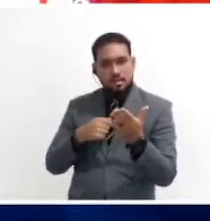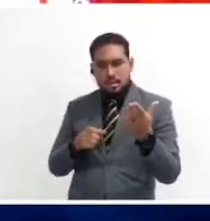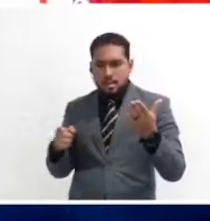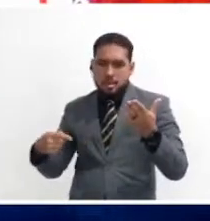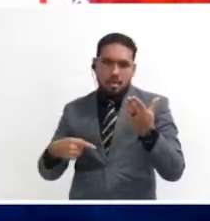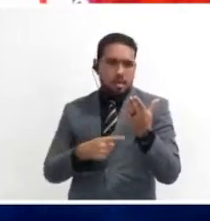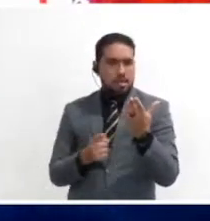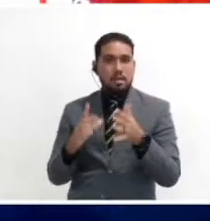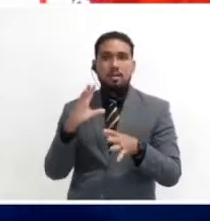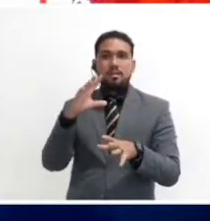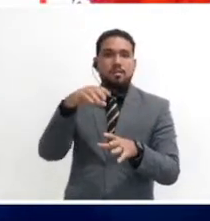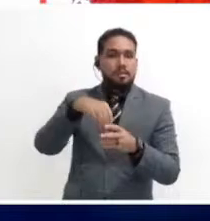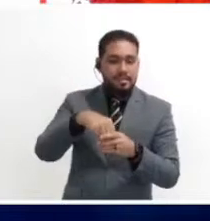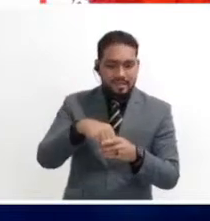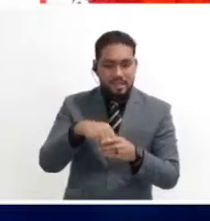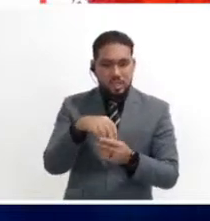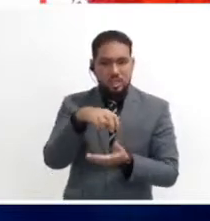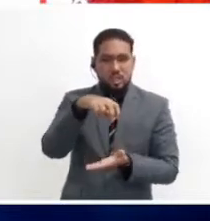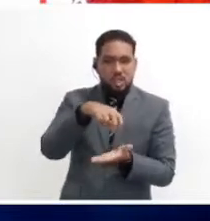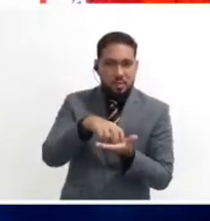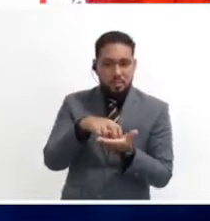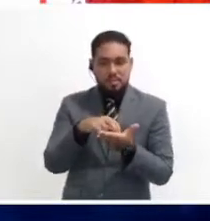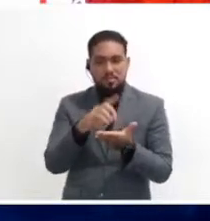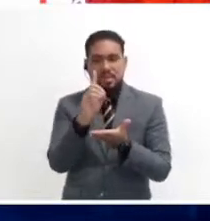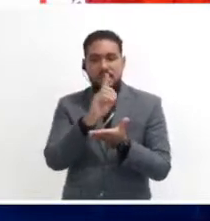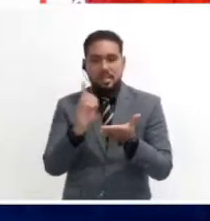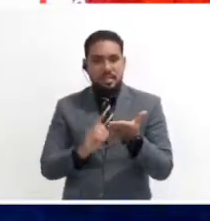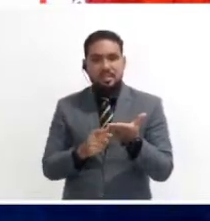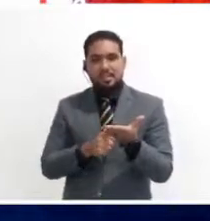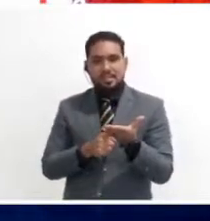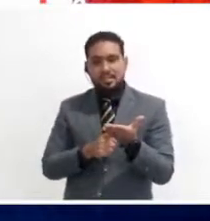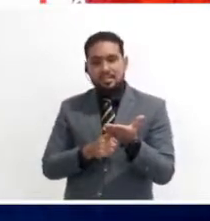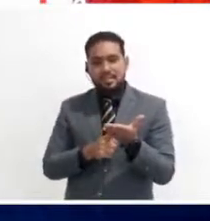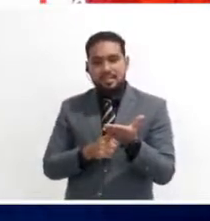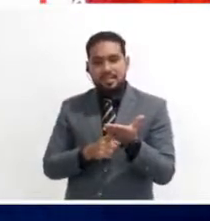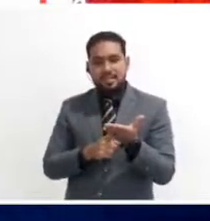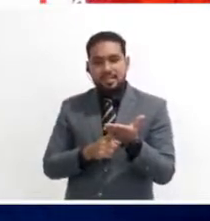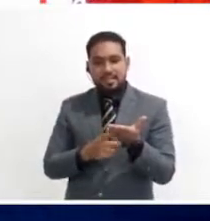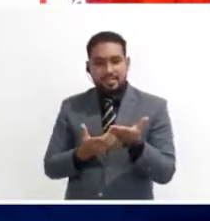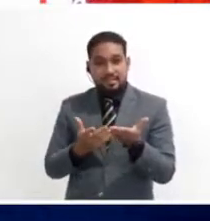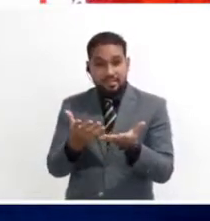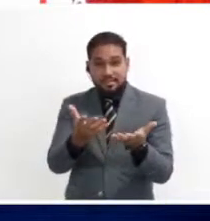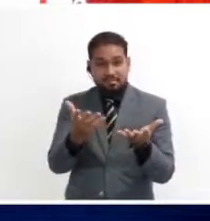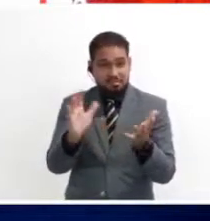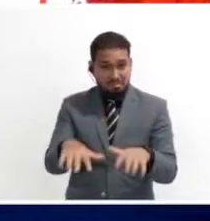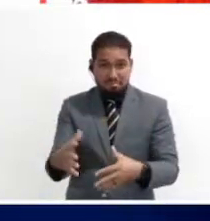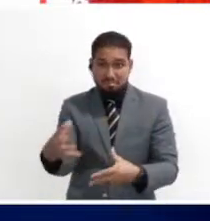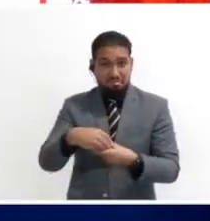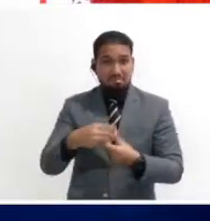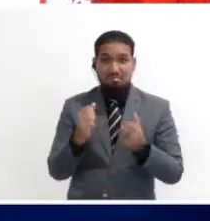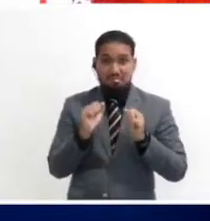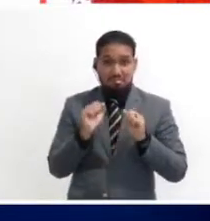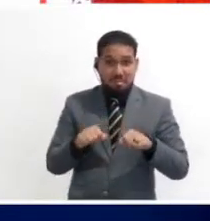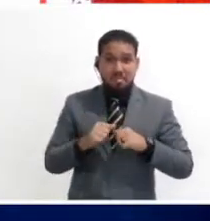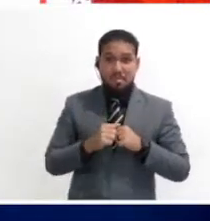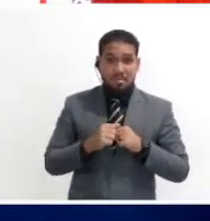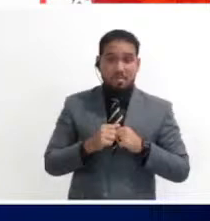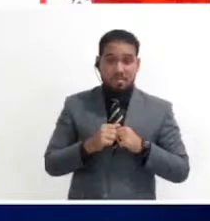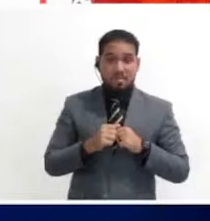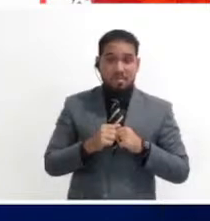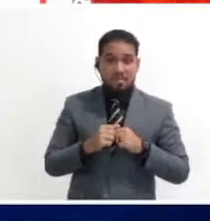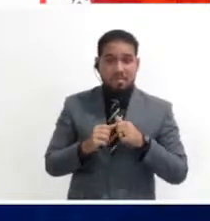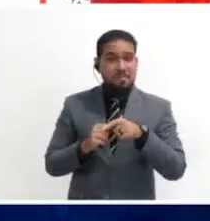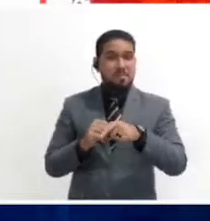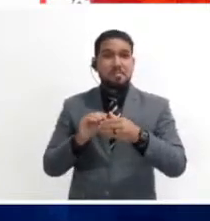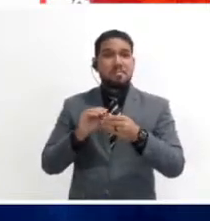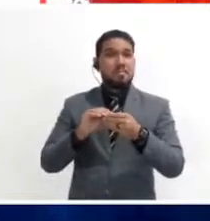So we talked a little bit about the silicon interposers, but the laminate substrates, we also call them organic,